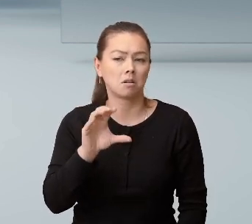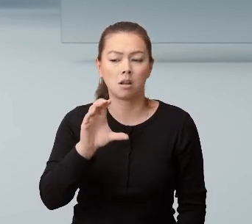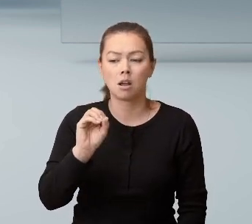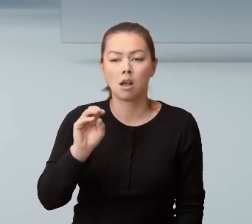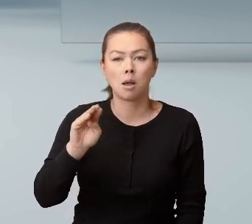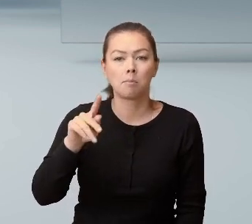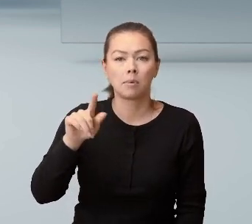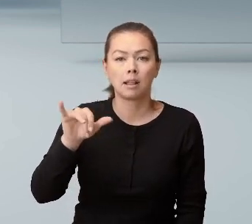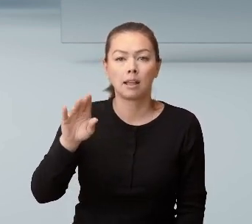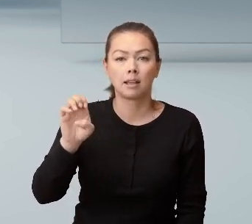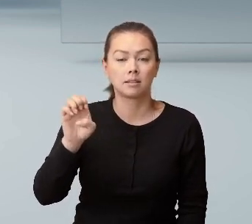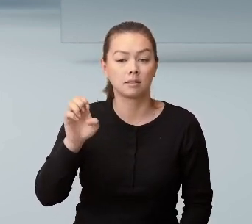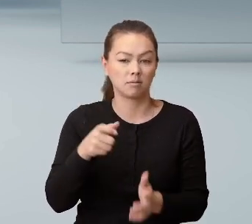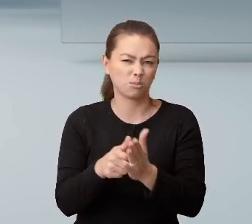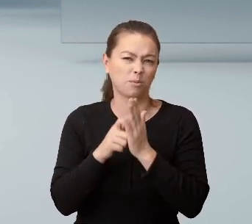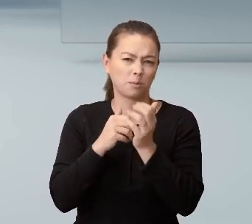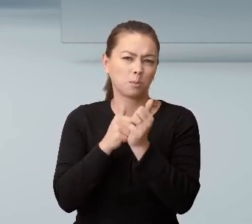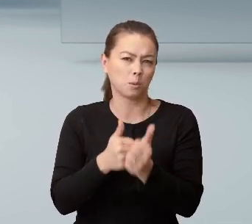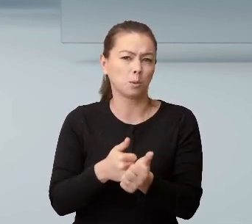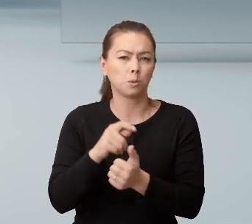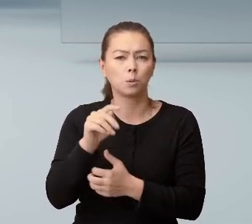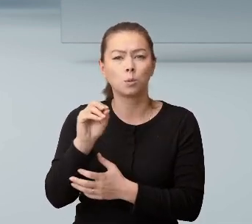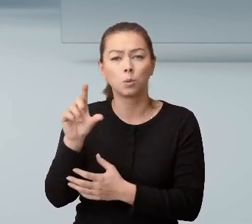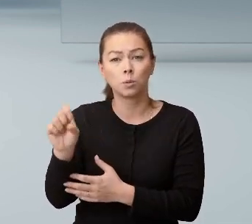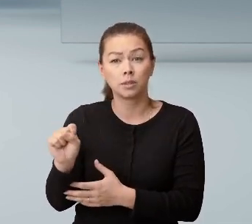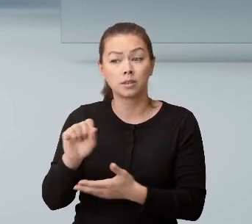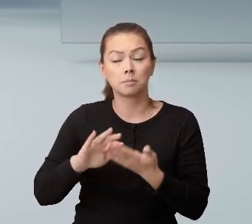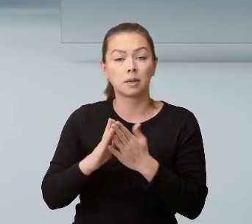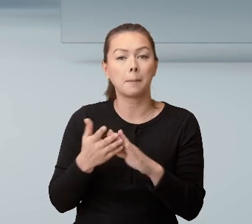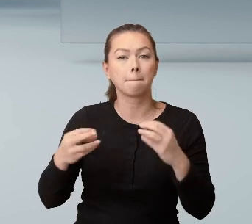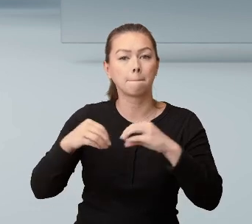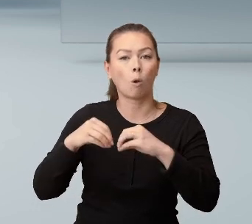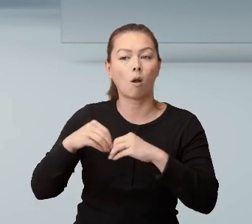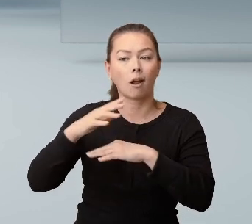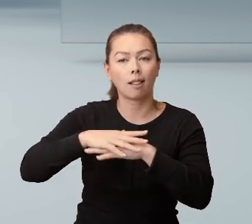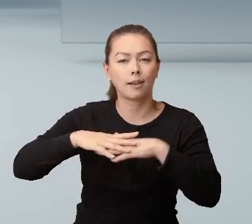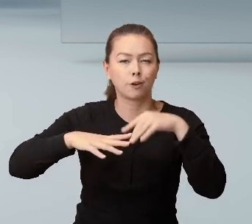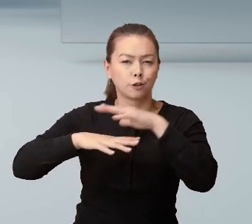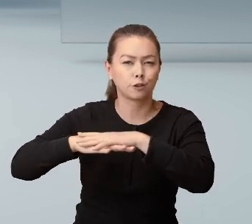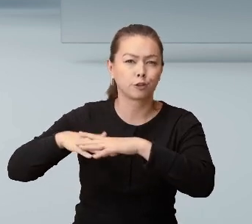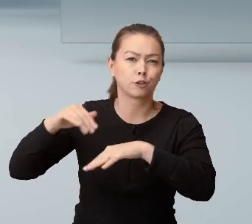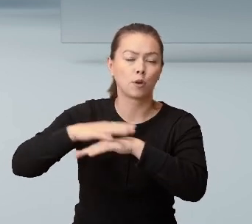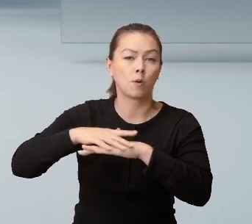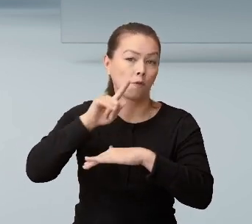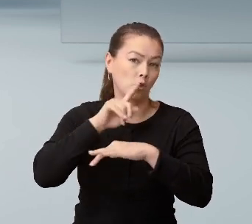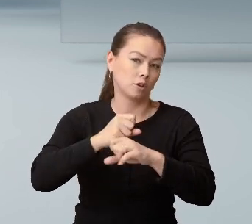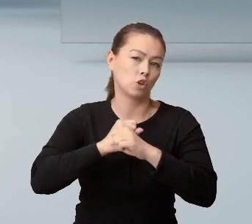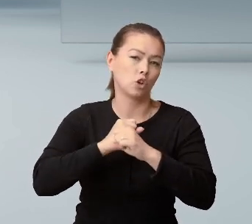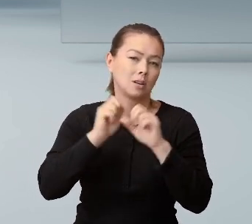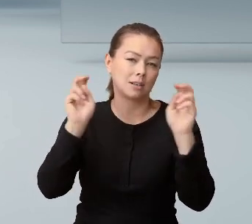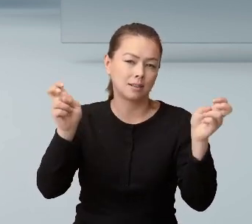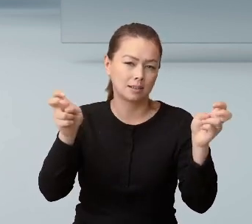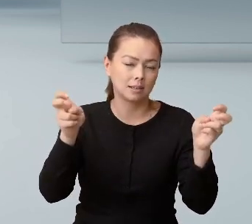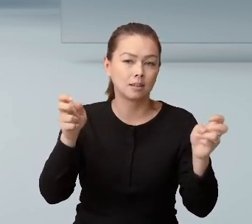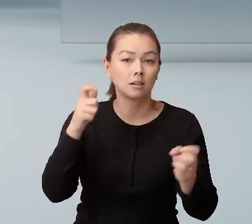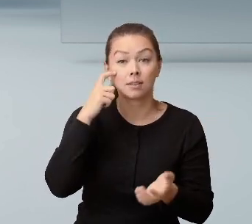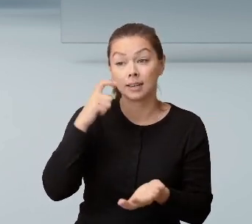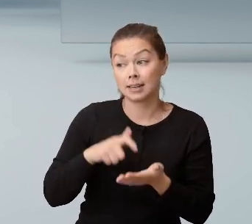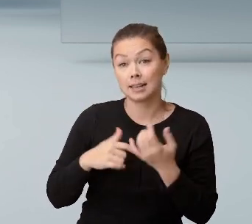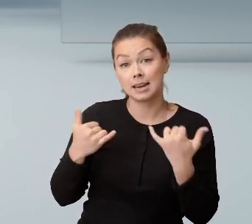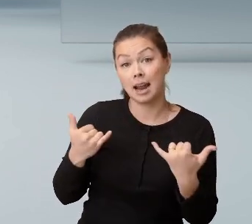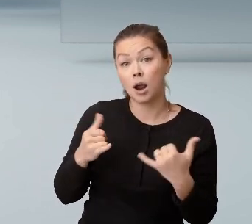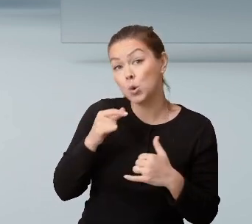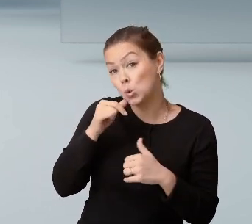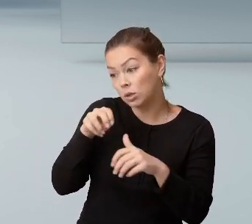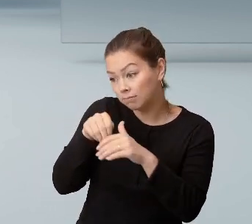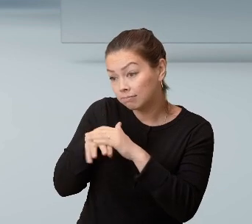seen compliance tools come more to the fore as extra layers in this security story. The realization that